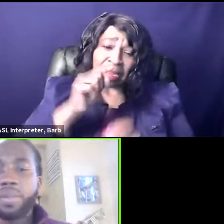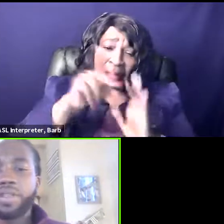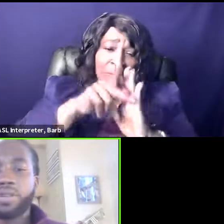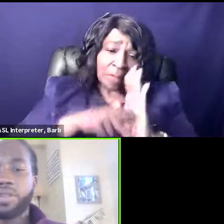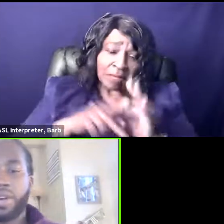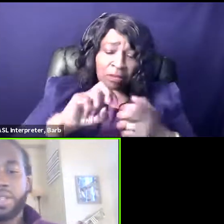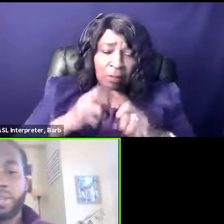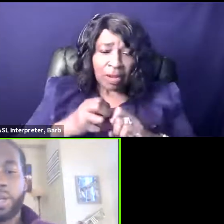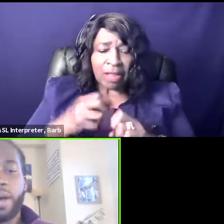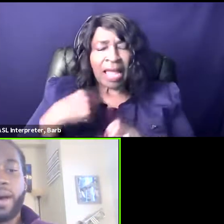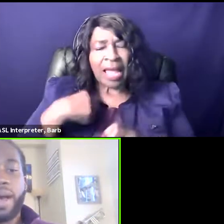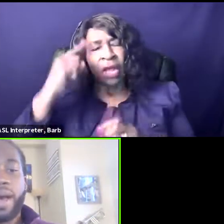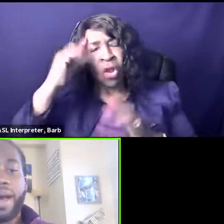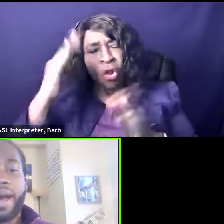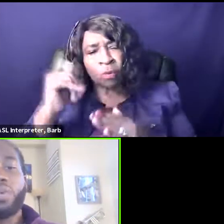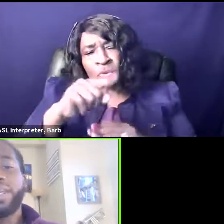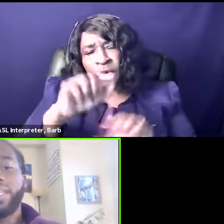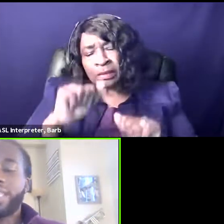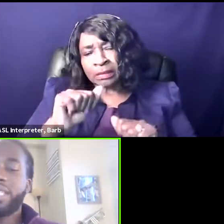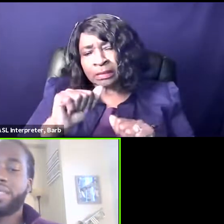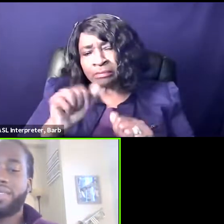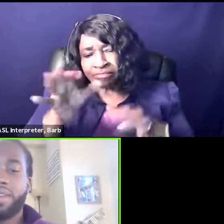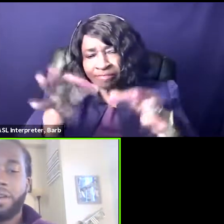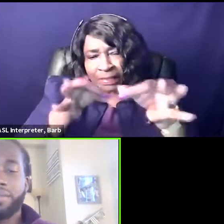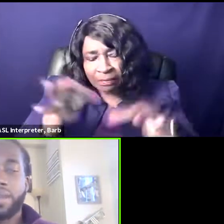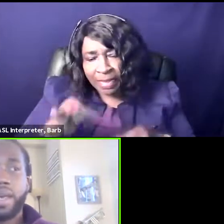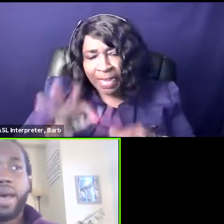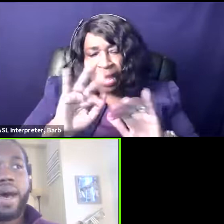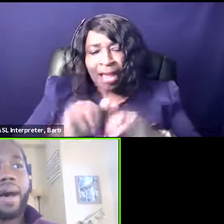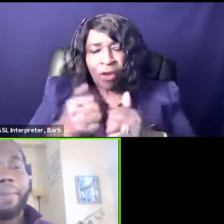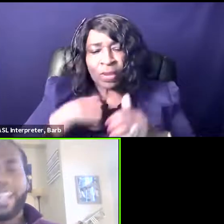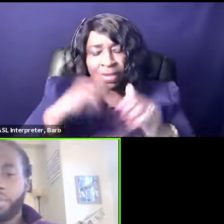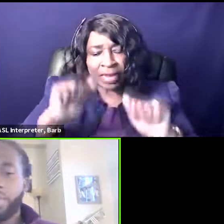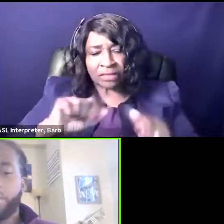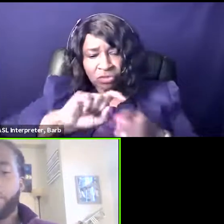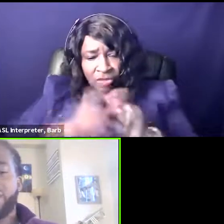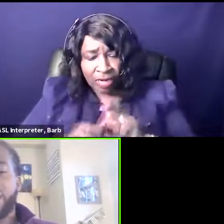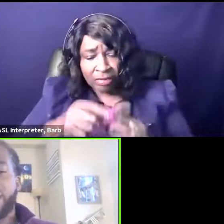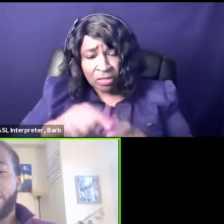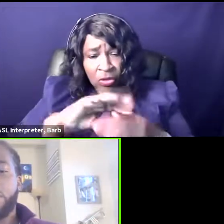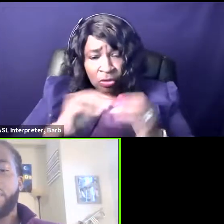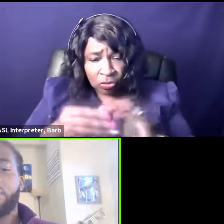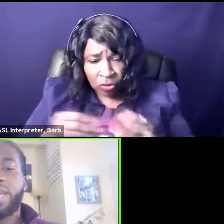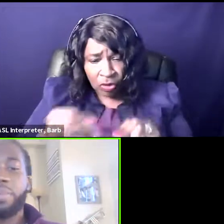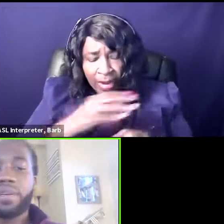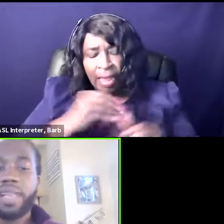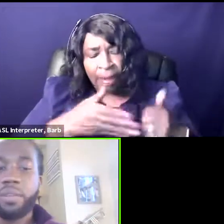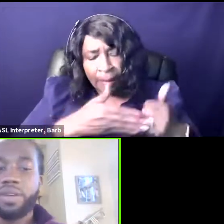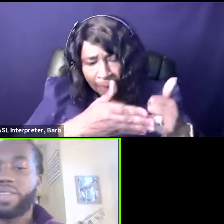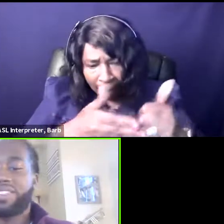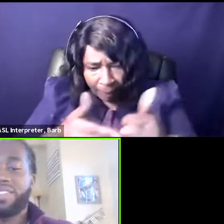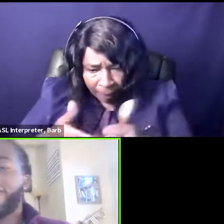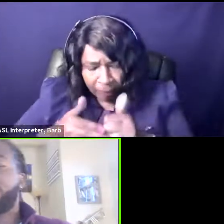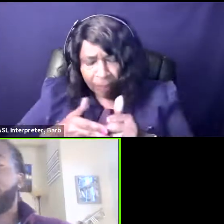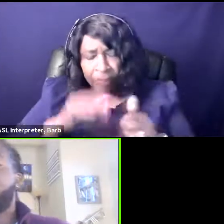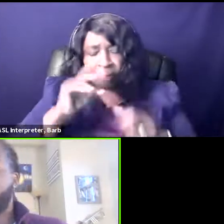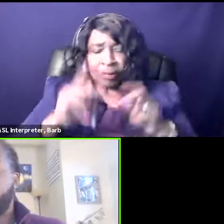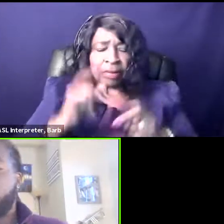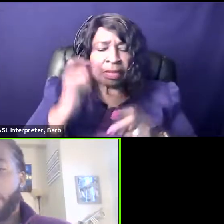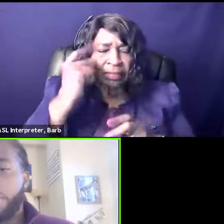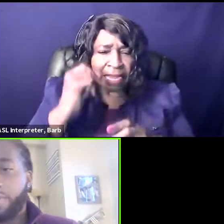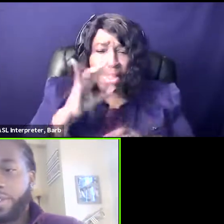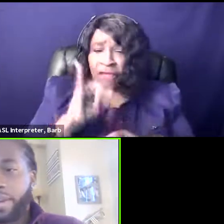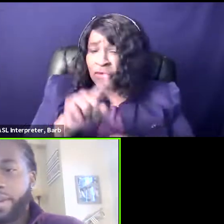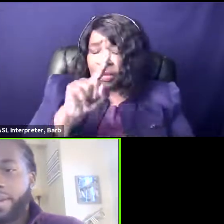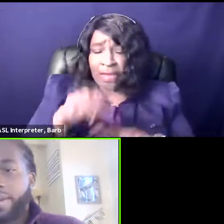I was hoping you could talk a little bit about how we can change this narrative and help people understand that, if you can't pay your light bill, that's not just